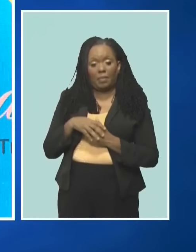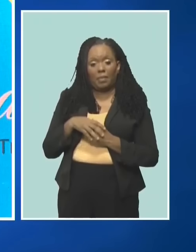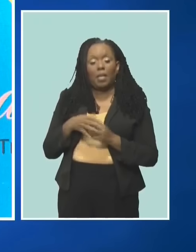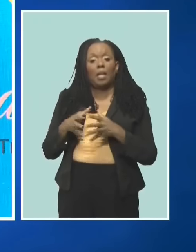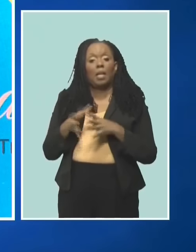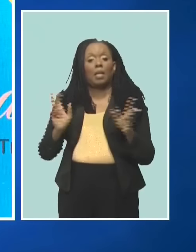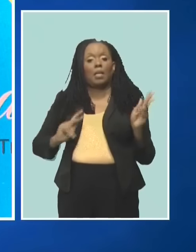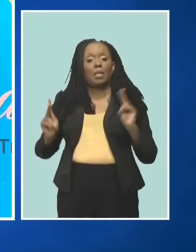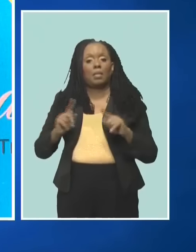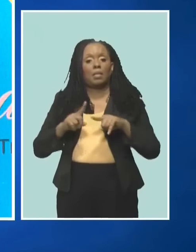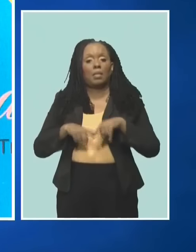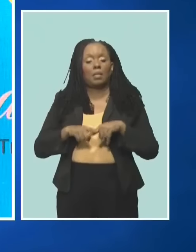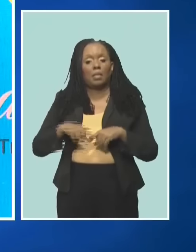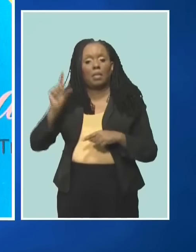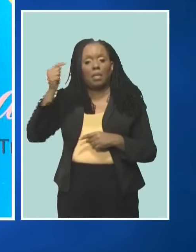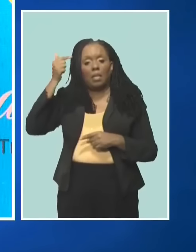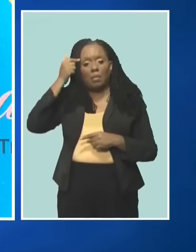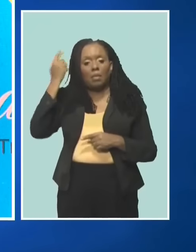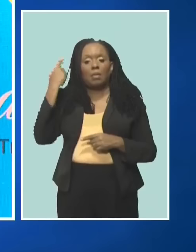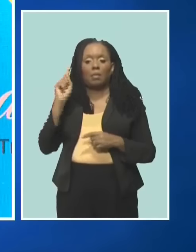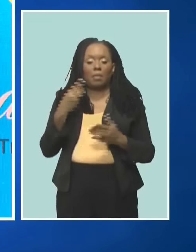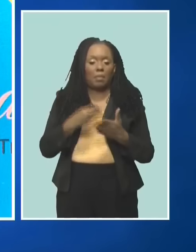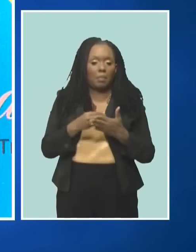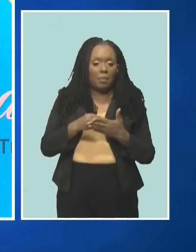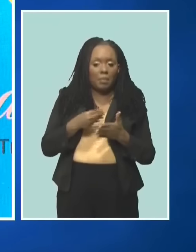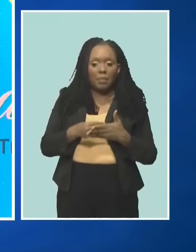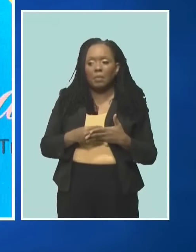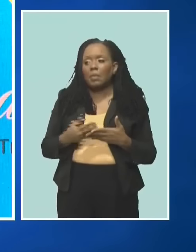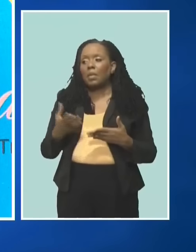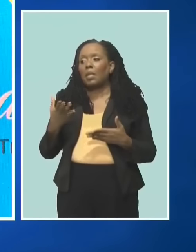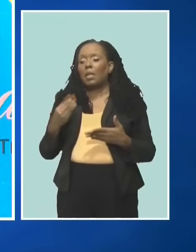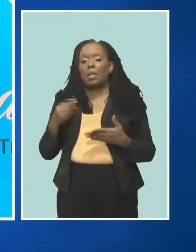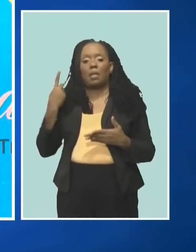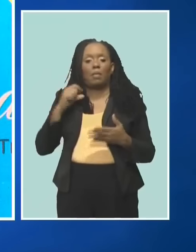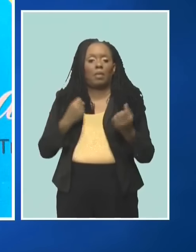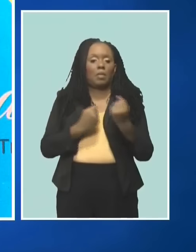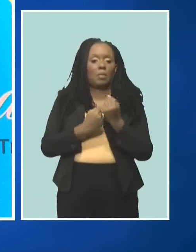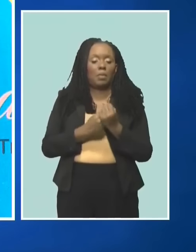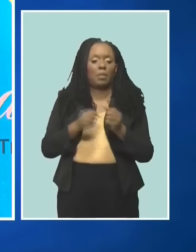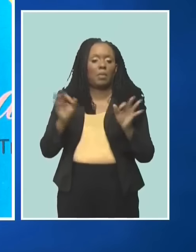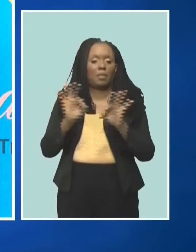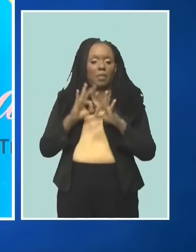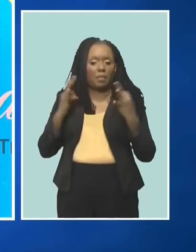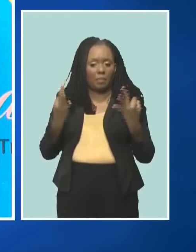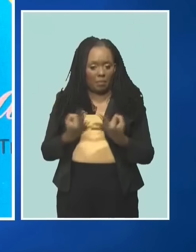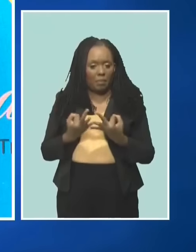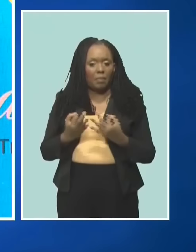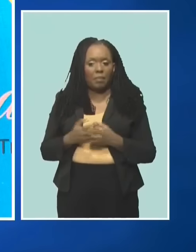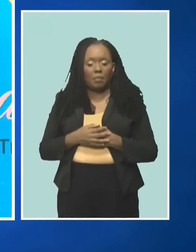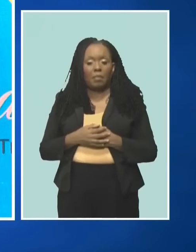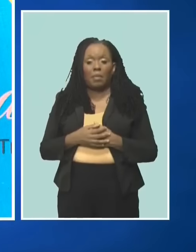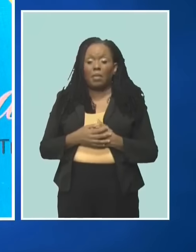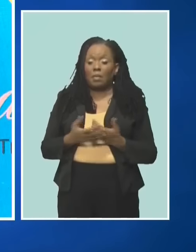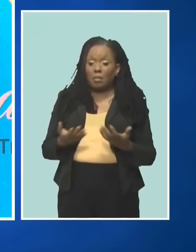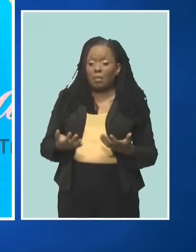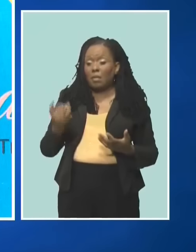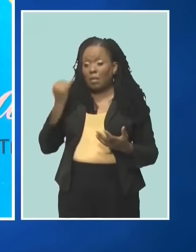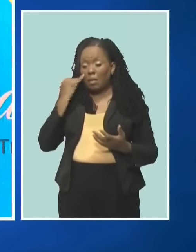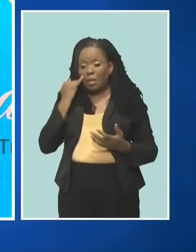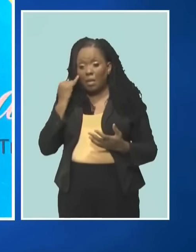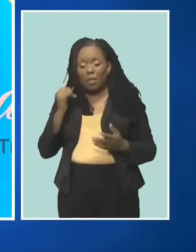on government for their salary and their capacity to support their families would be in trouble if